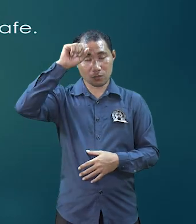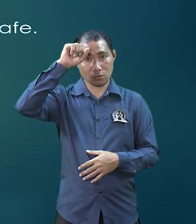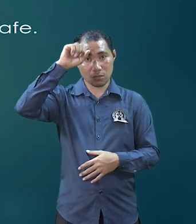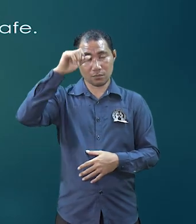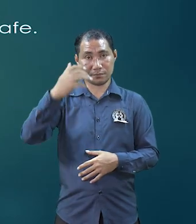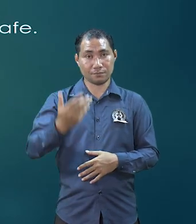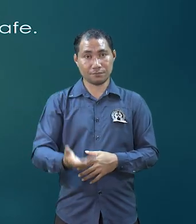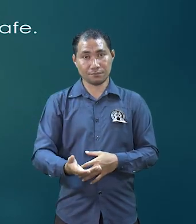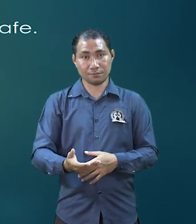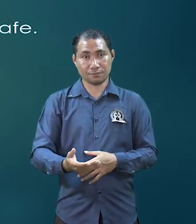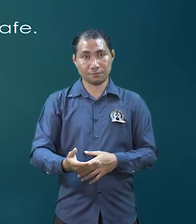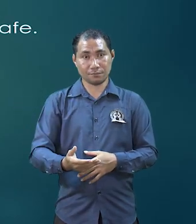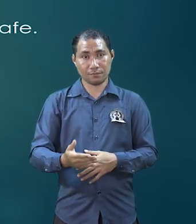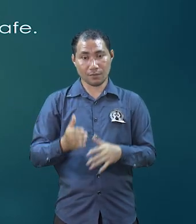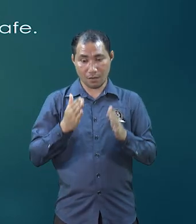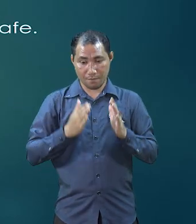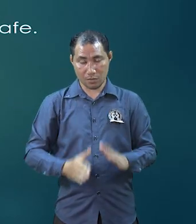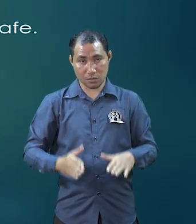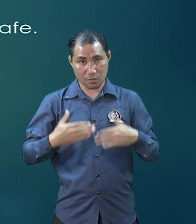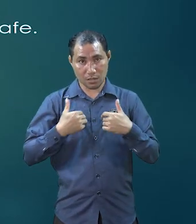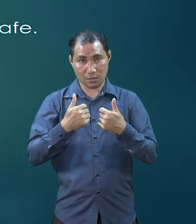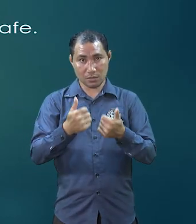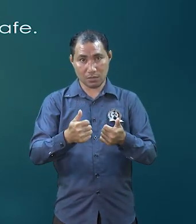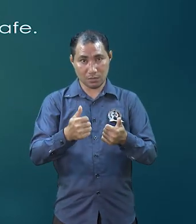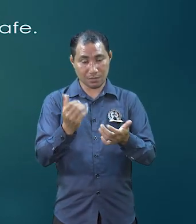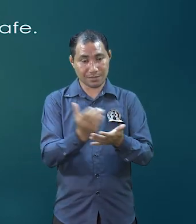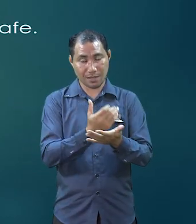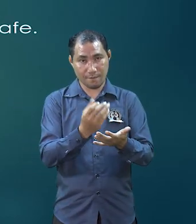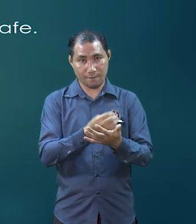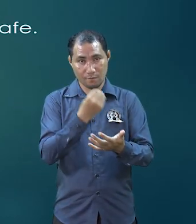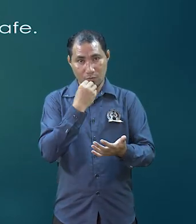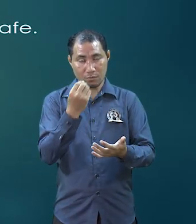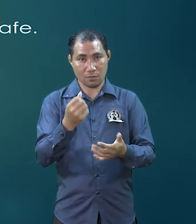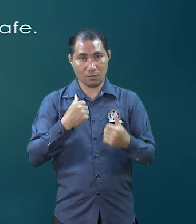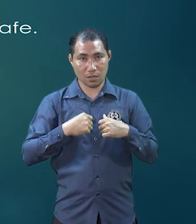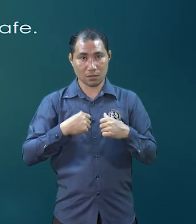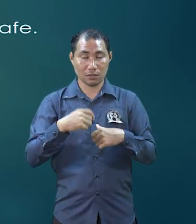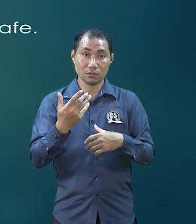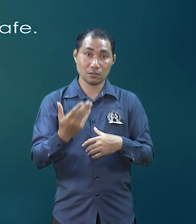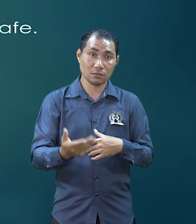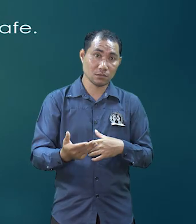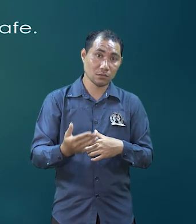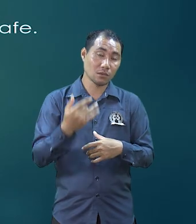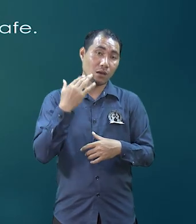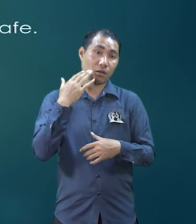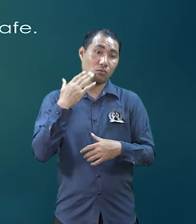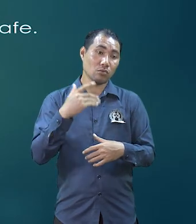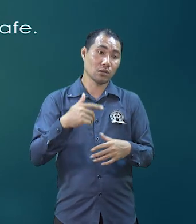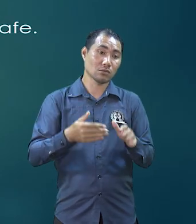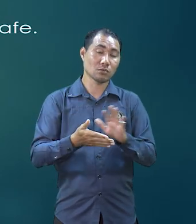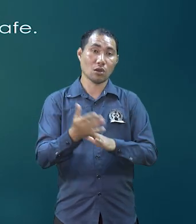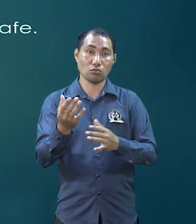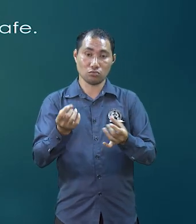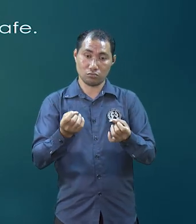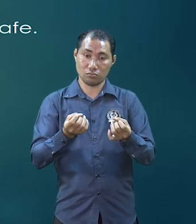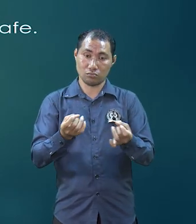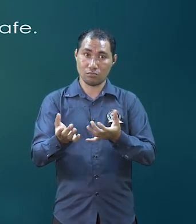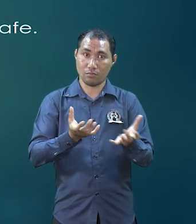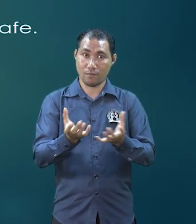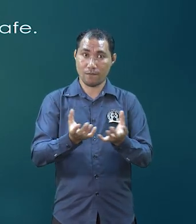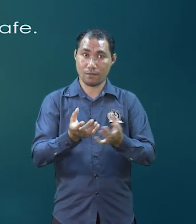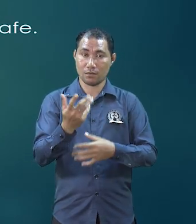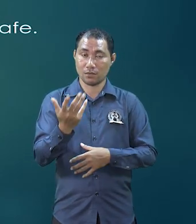Remember our personal hygiene and safe food practices whenever we prepare to cook